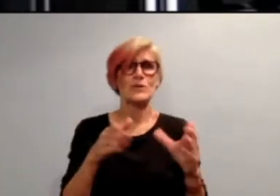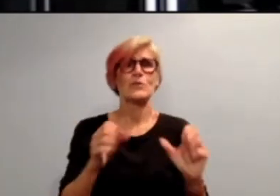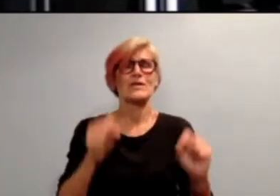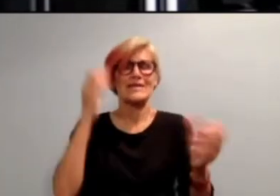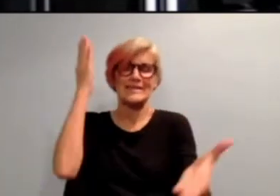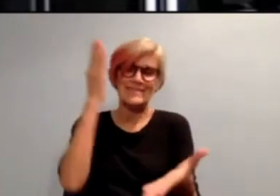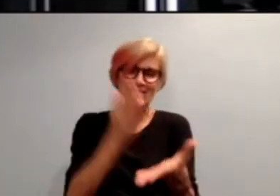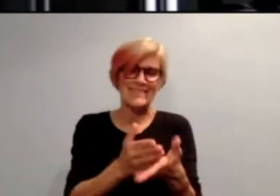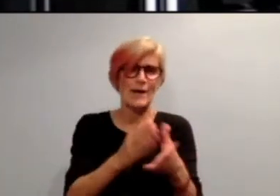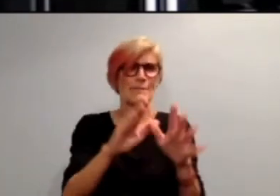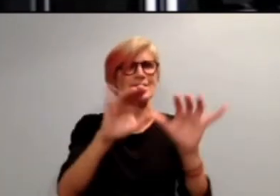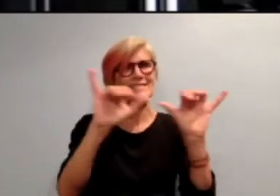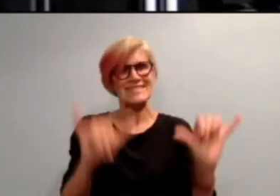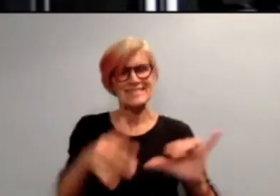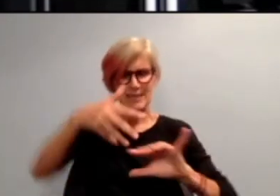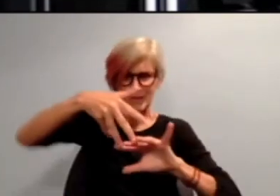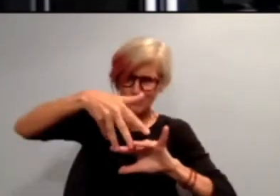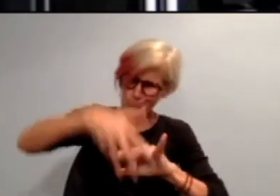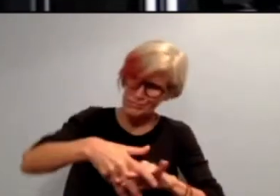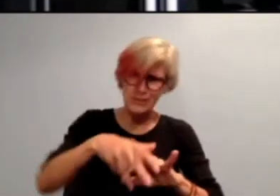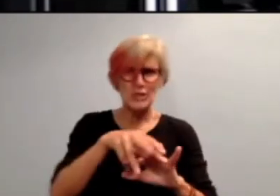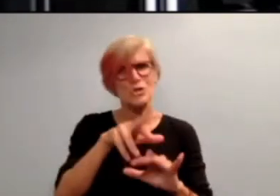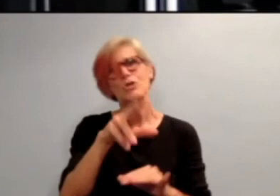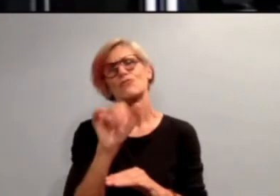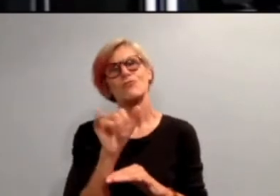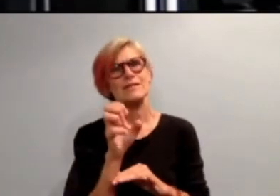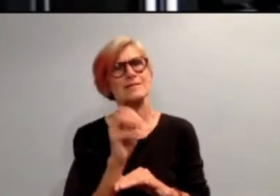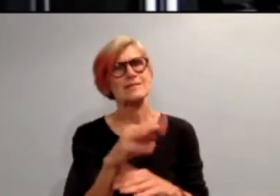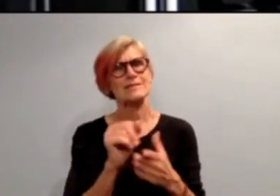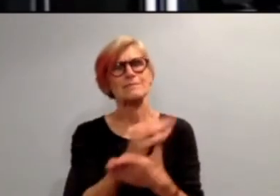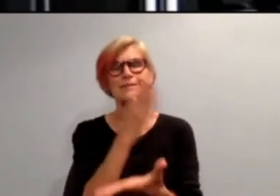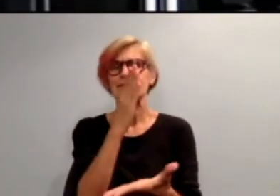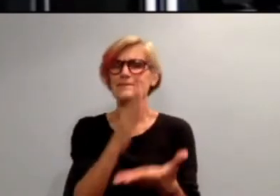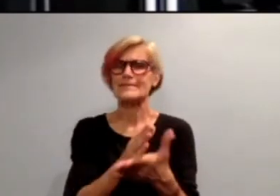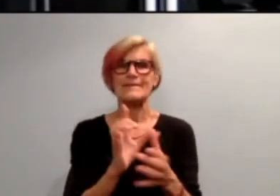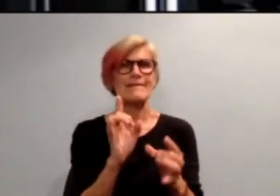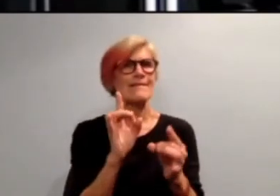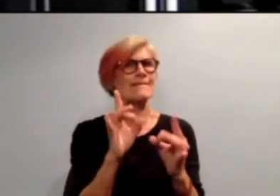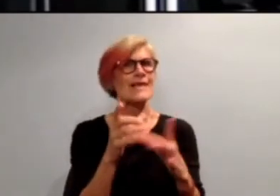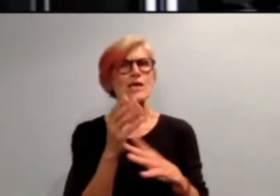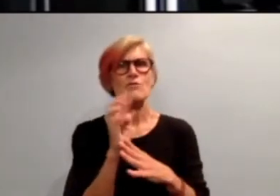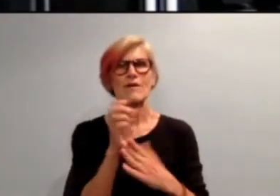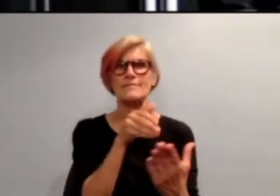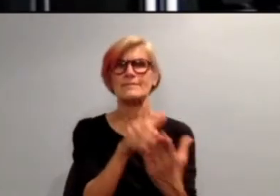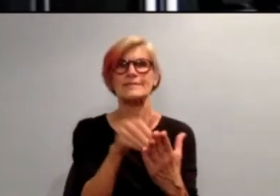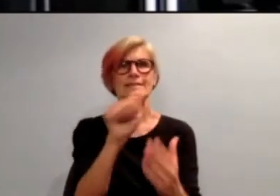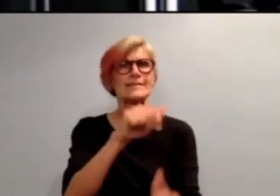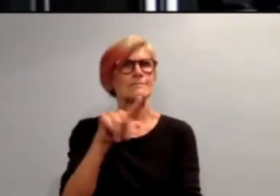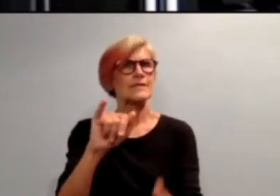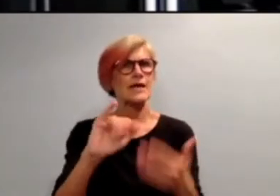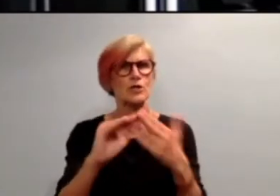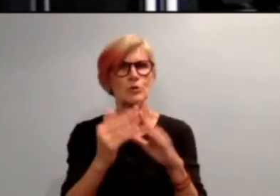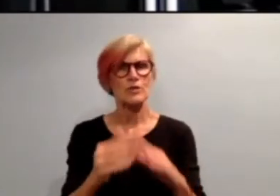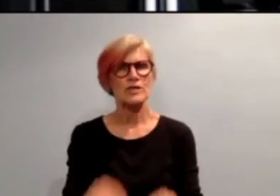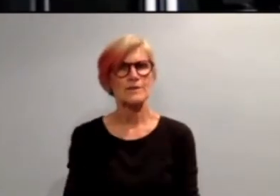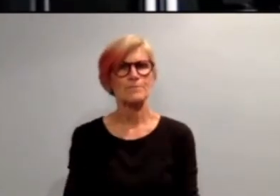systemic racism and tackling the hate crimes targeting our Asian Pacific Islander community. As an elected official, recognizing